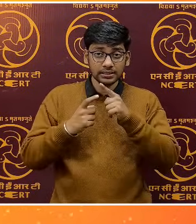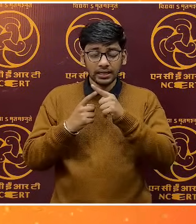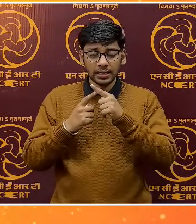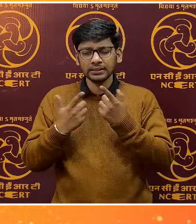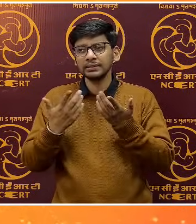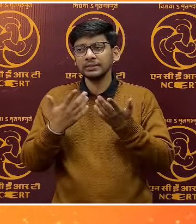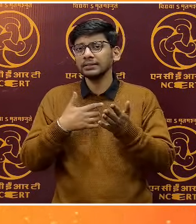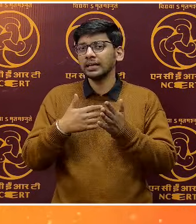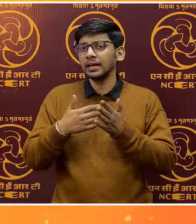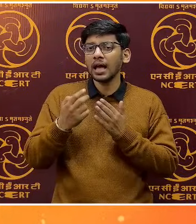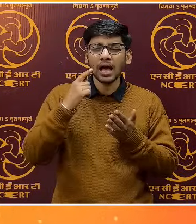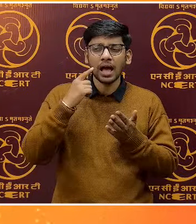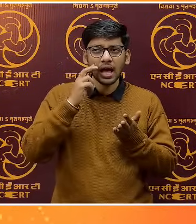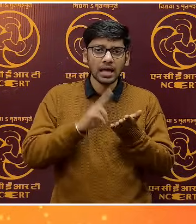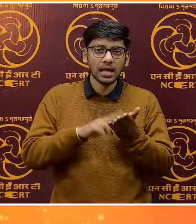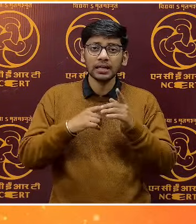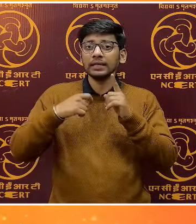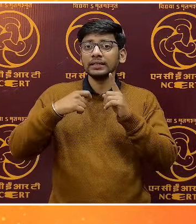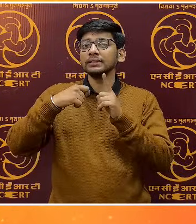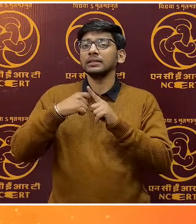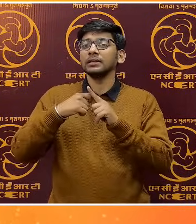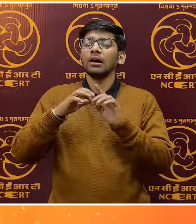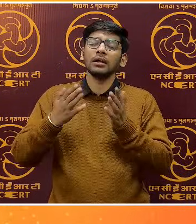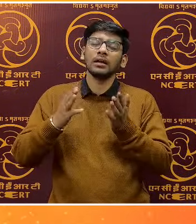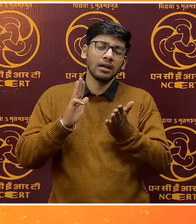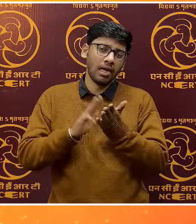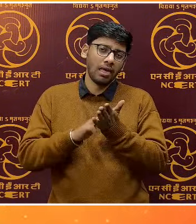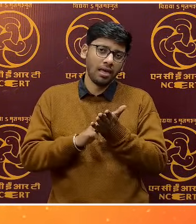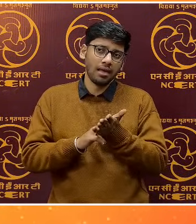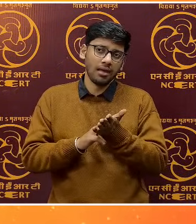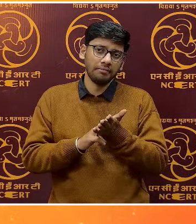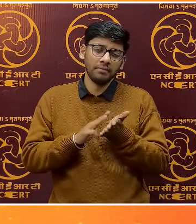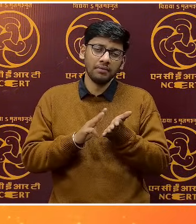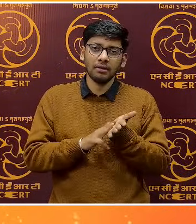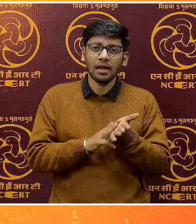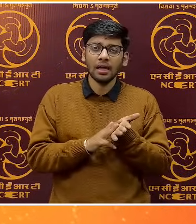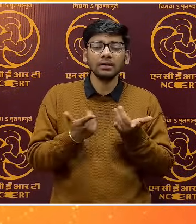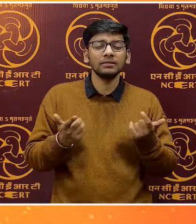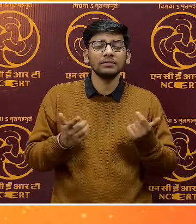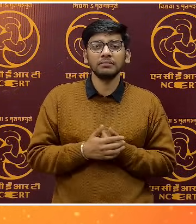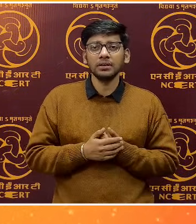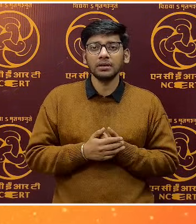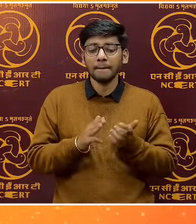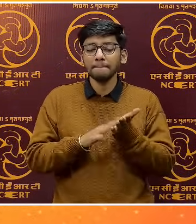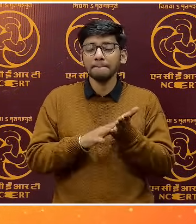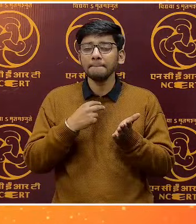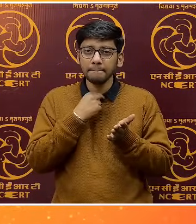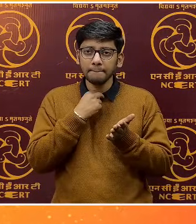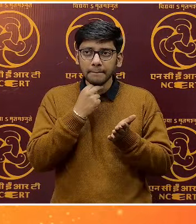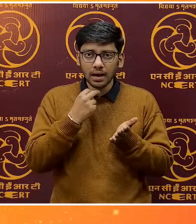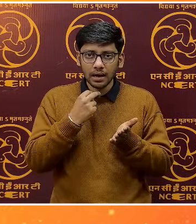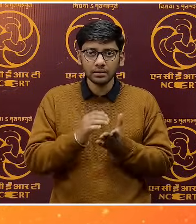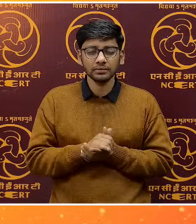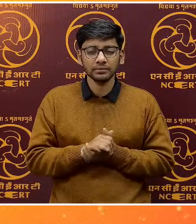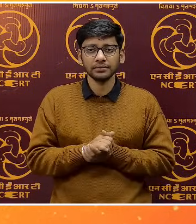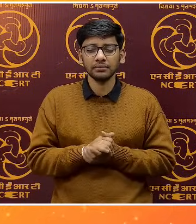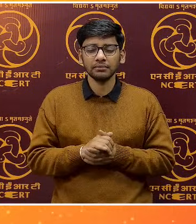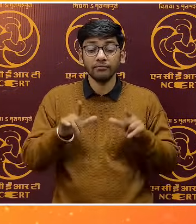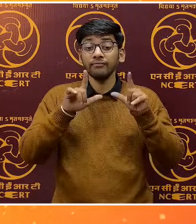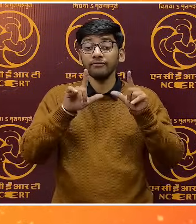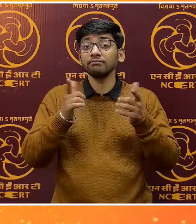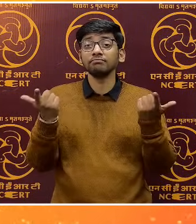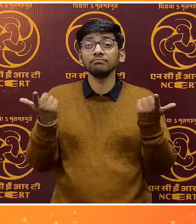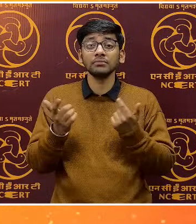for ink, right? Then there's M, the sound of M is M, and I can see the picture, I think